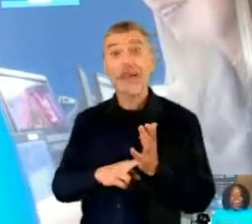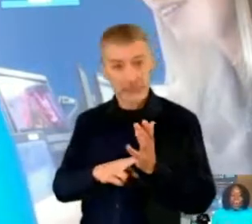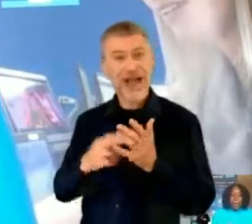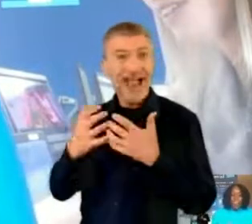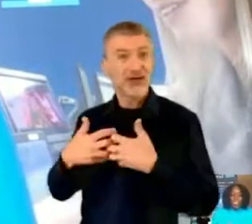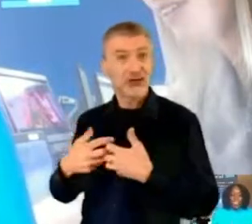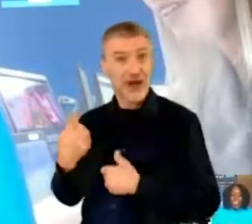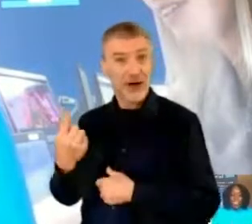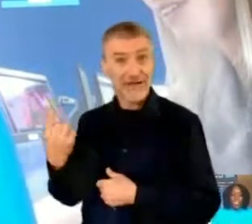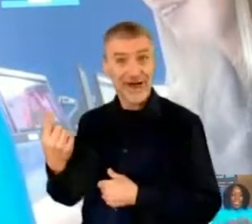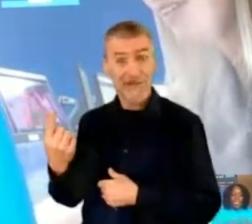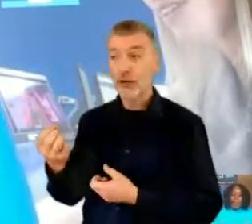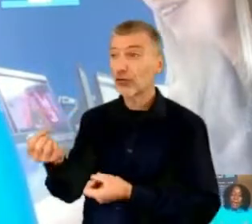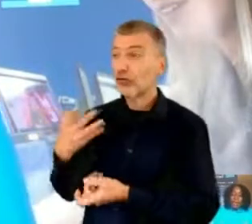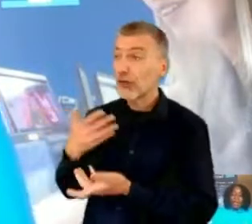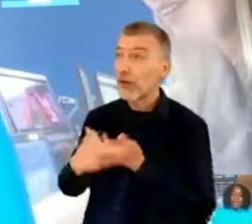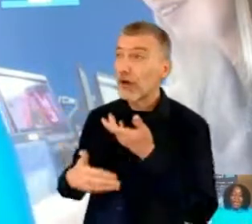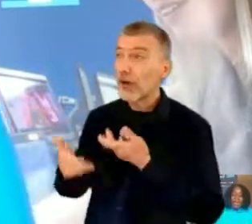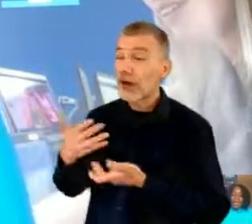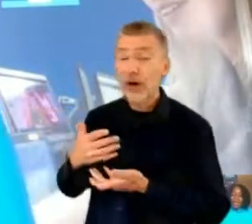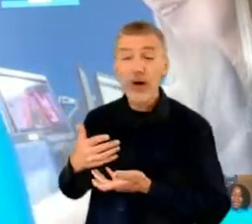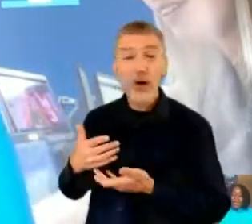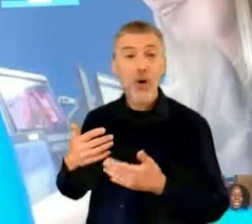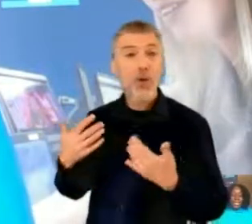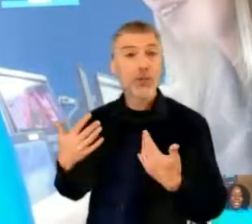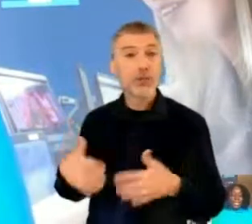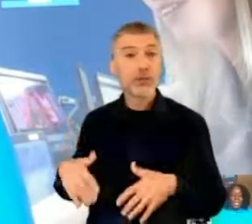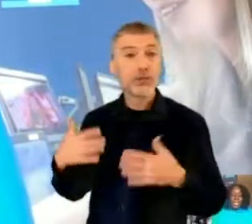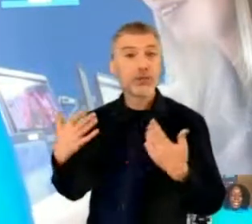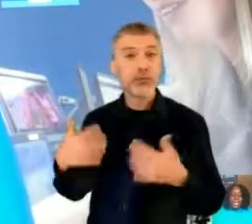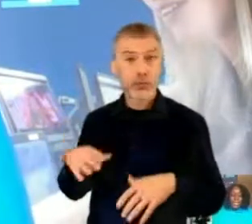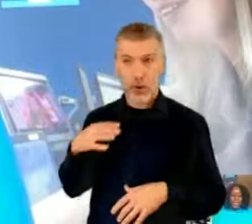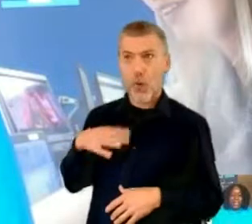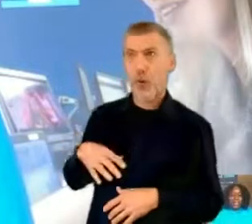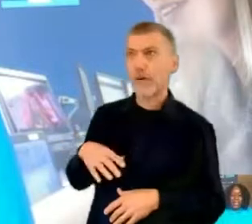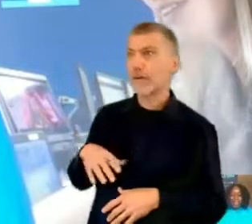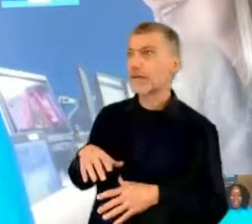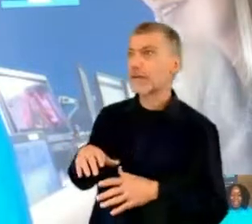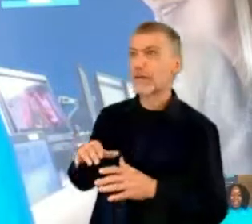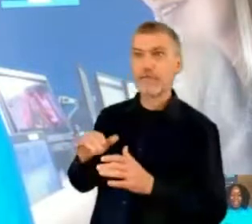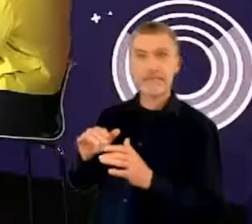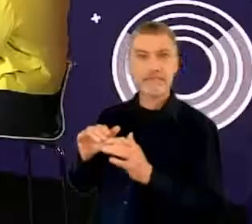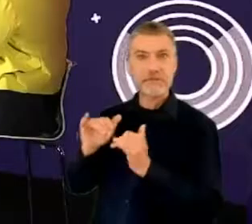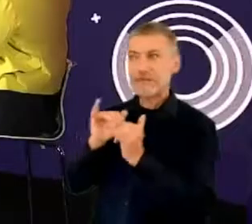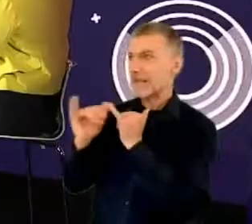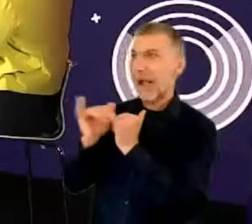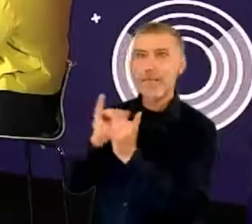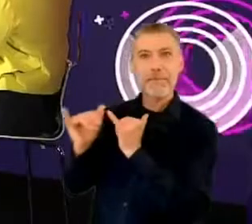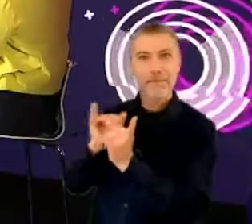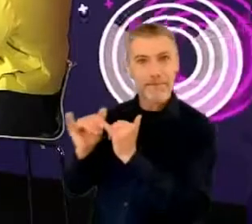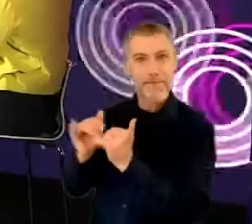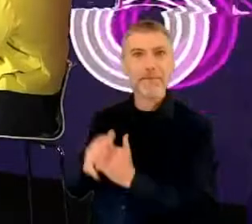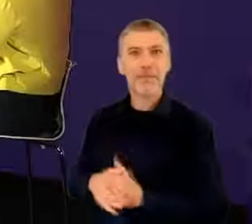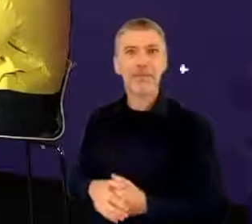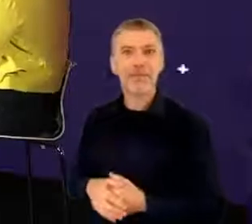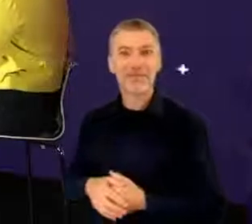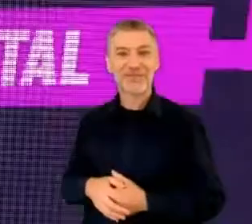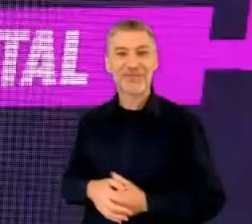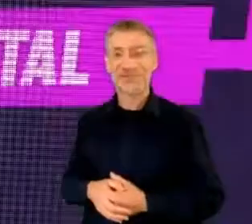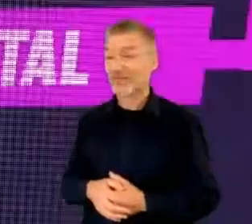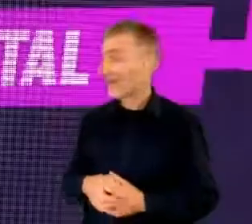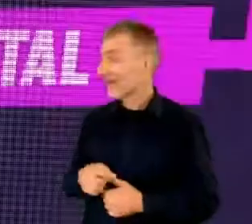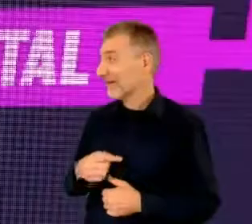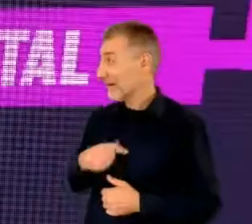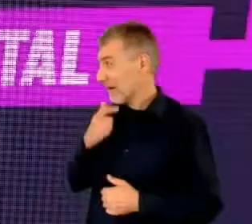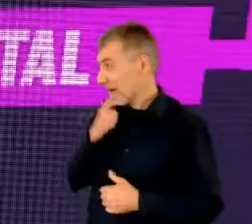told me about what she did, I definitely knew that I wanted to get into engineering. My mouth is dropped. I mean, you